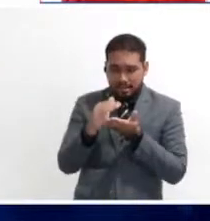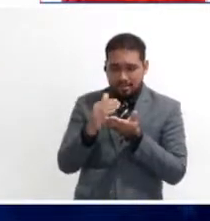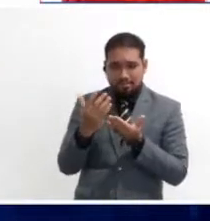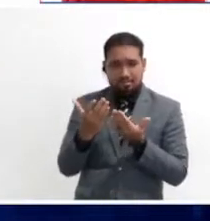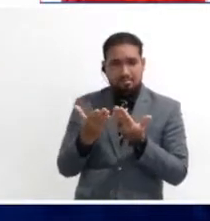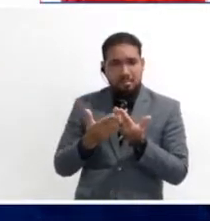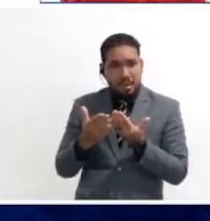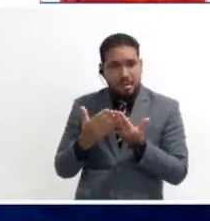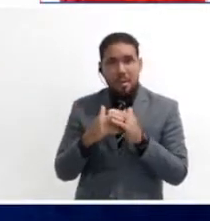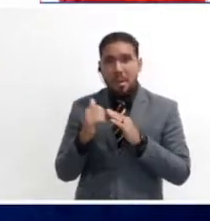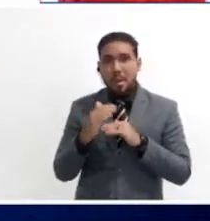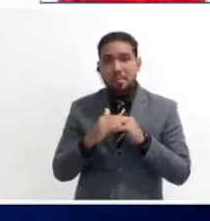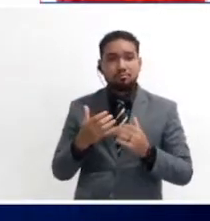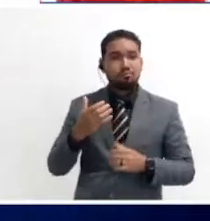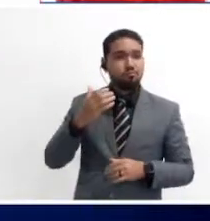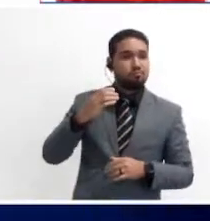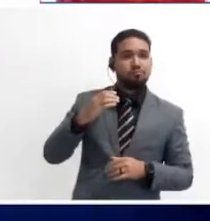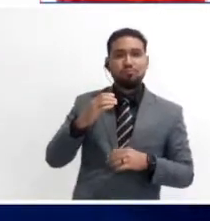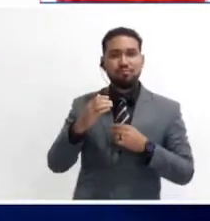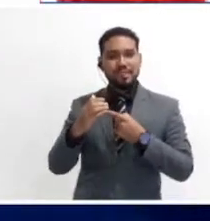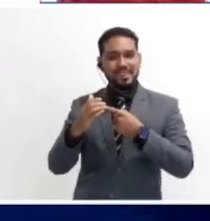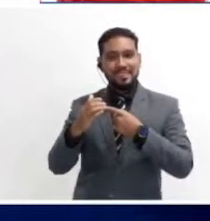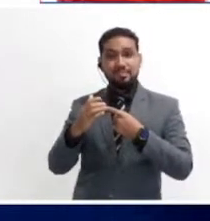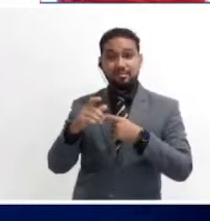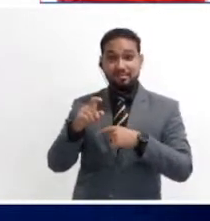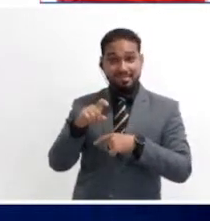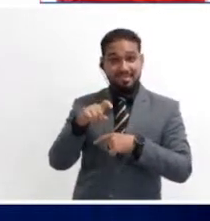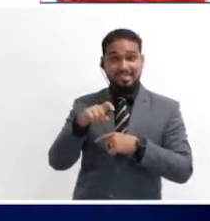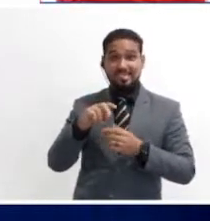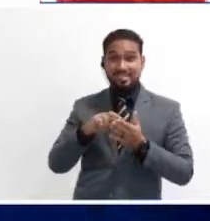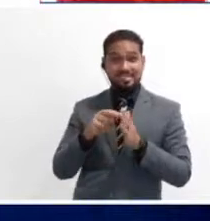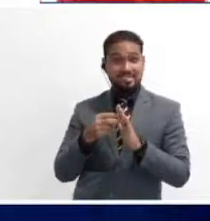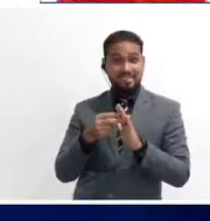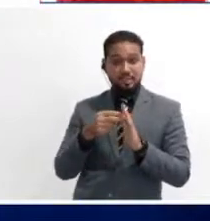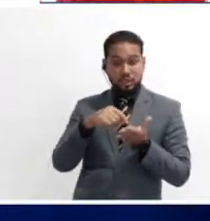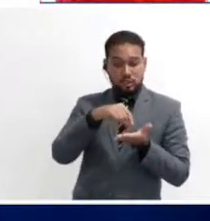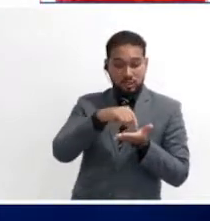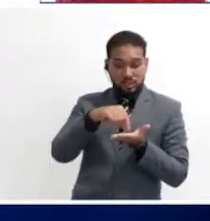materials. And so one of the